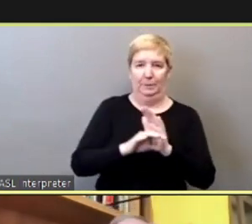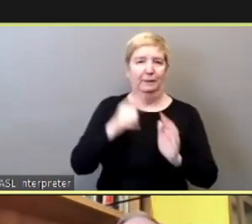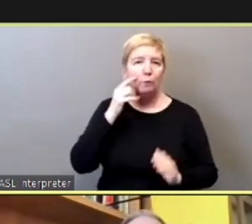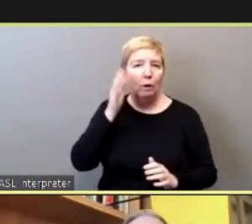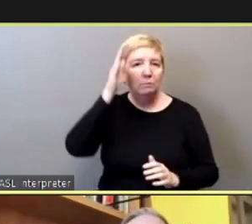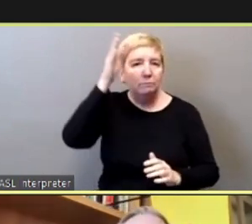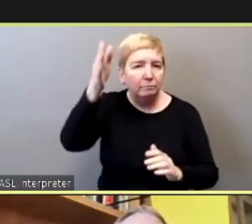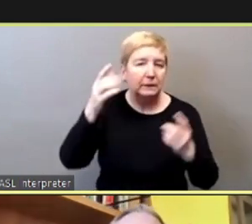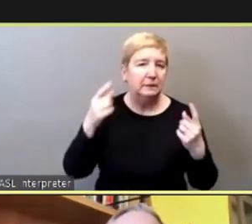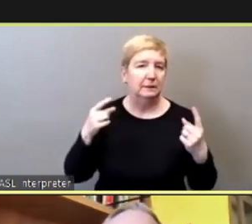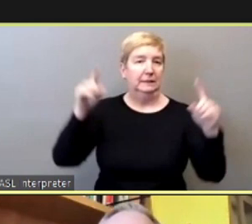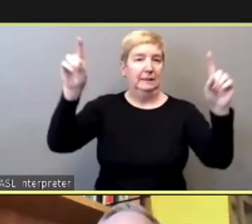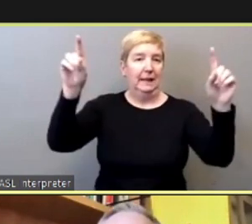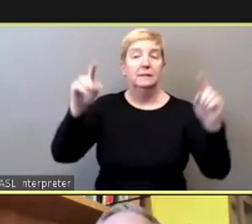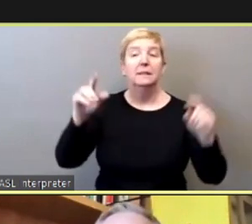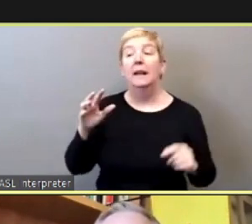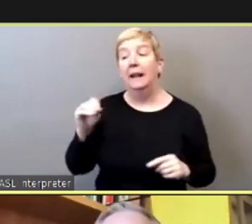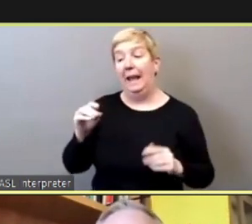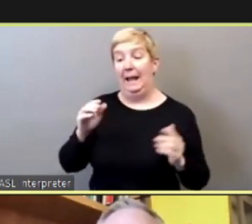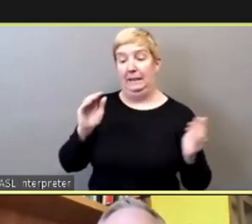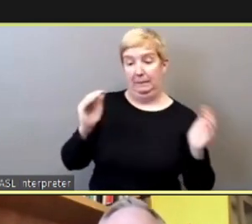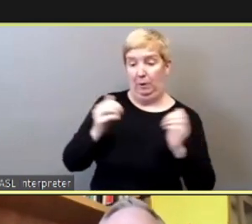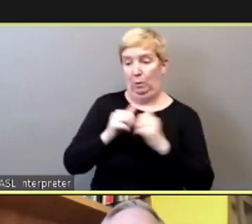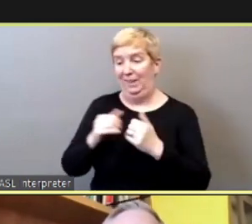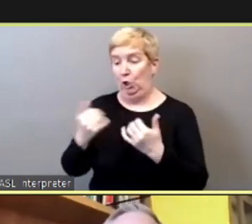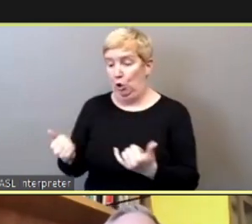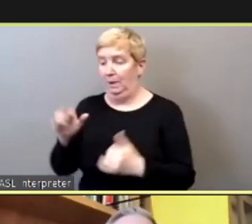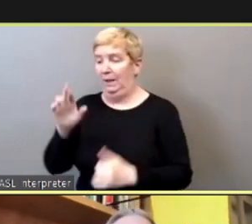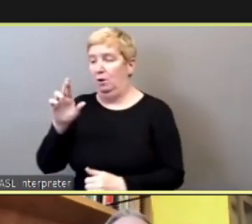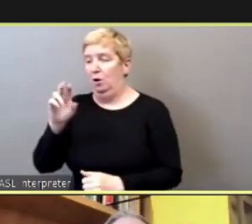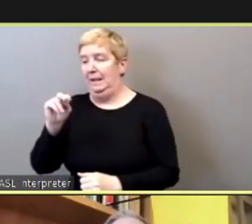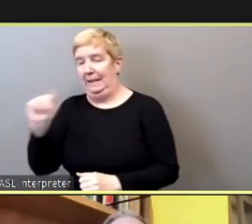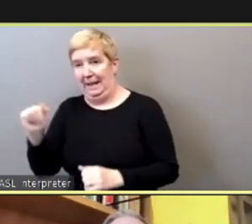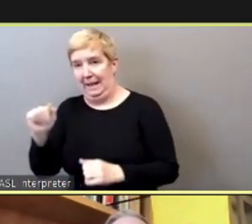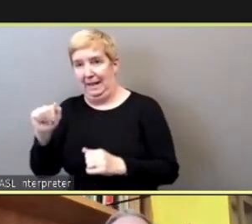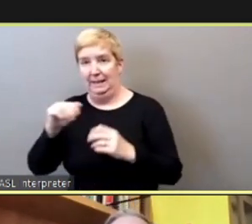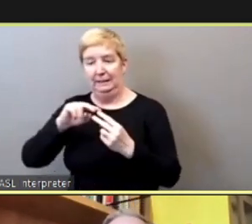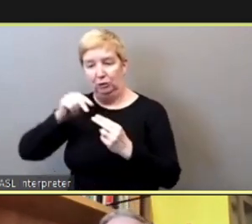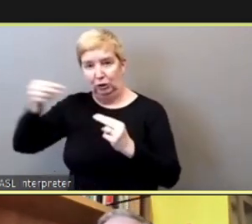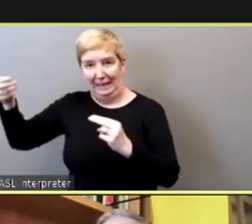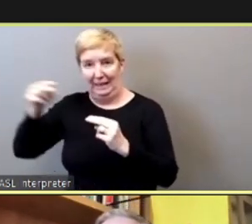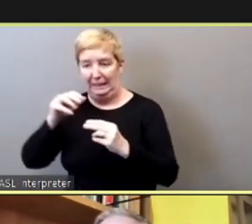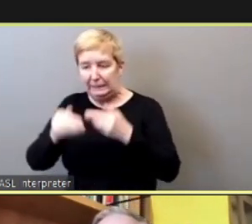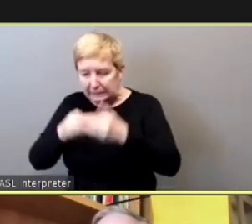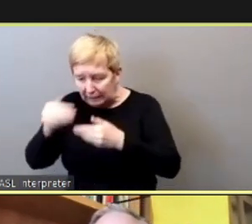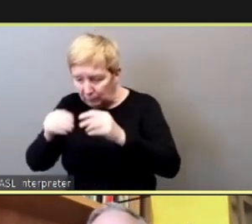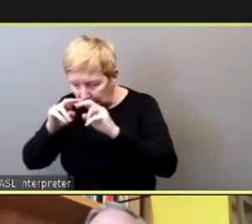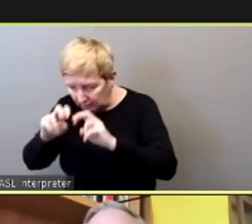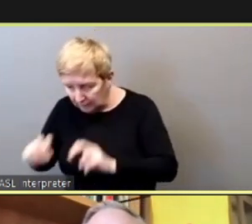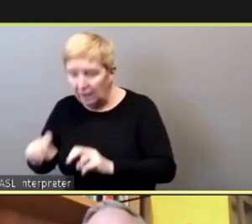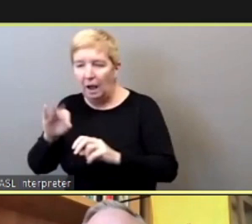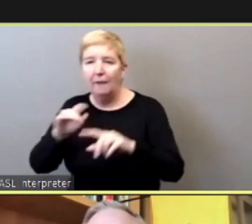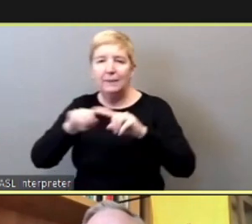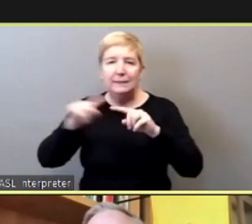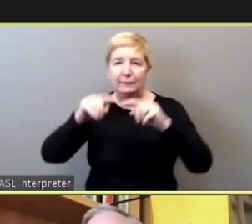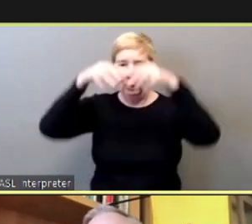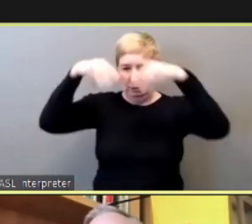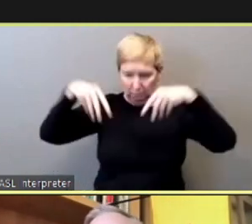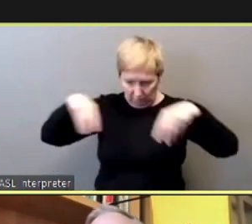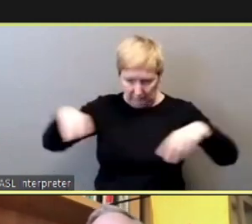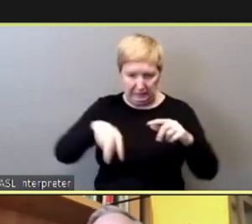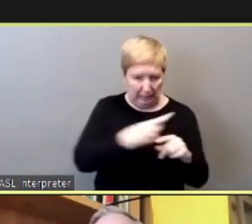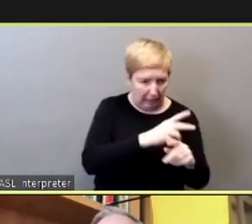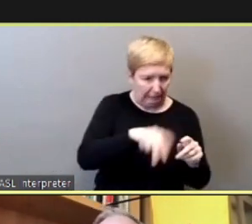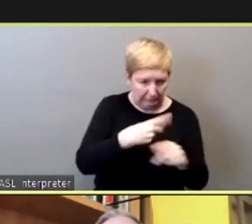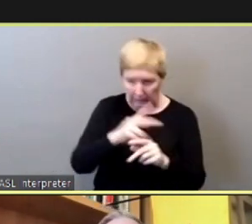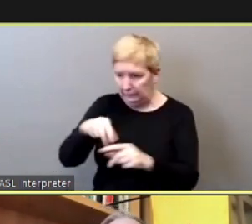against the current RNA sequencing, genetic sequencing of the wide variety of variants that we're fighting